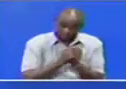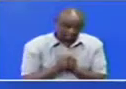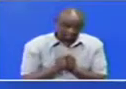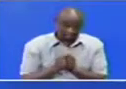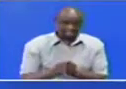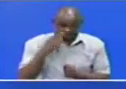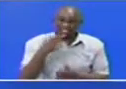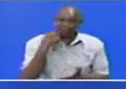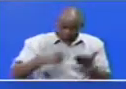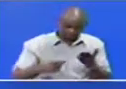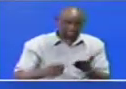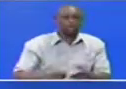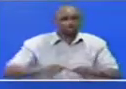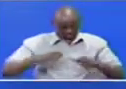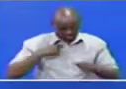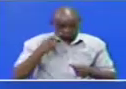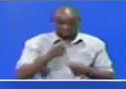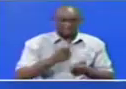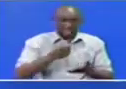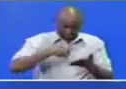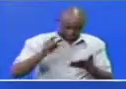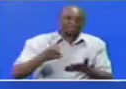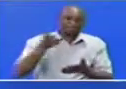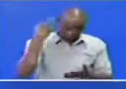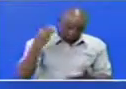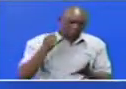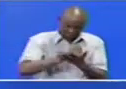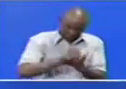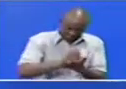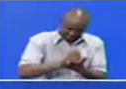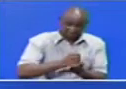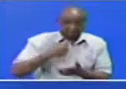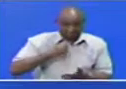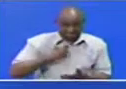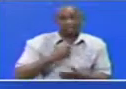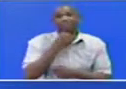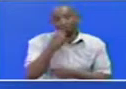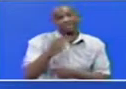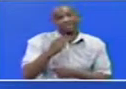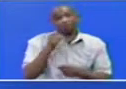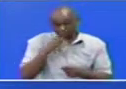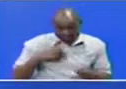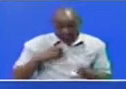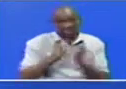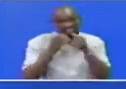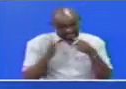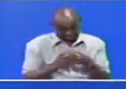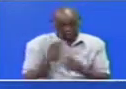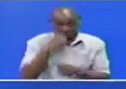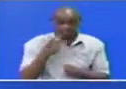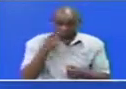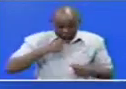to reaffirm a previous endorsement that was made by 500 elders on the 19th of